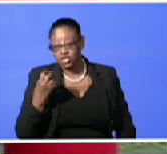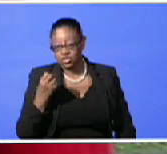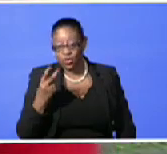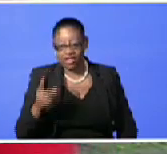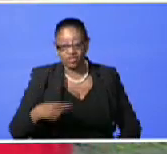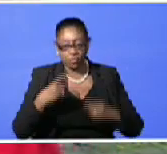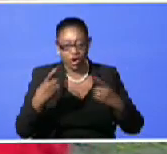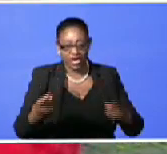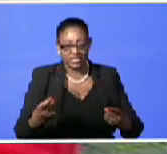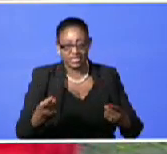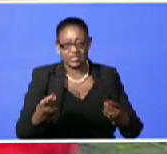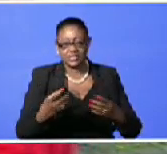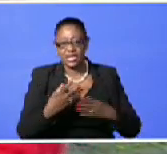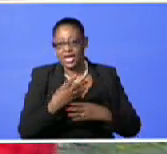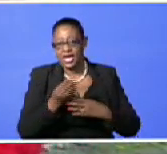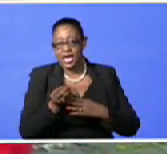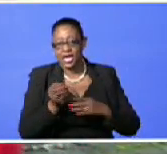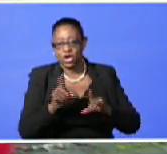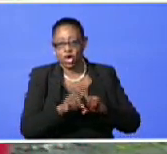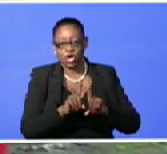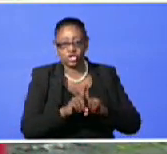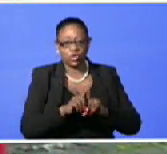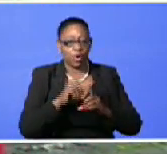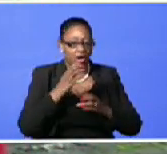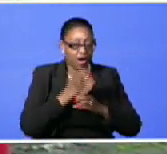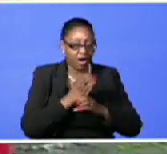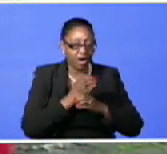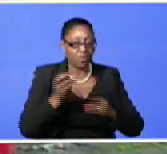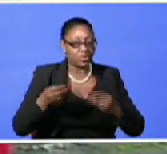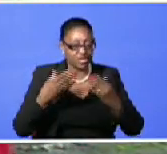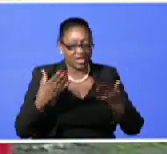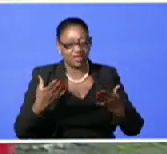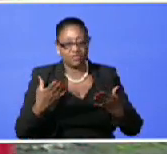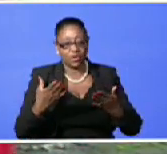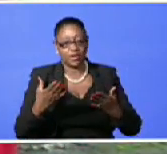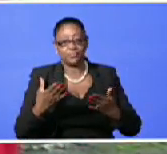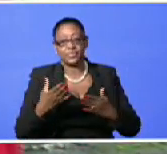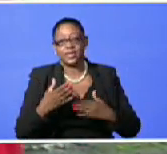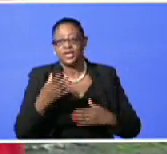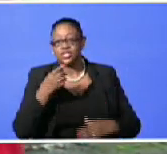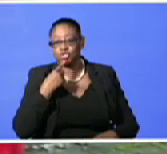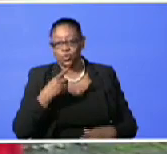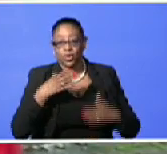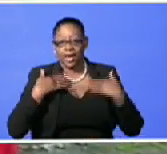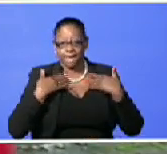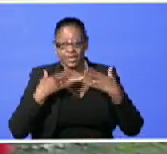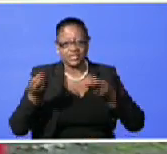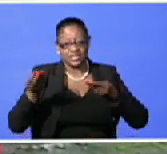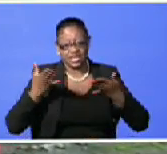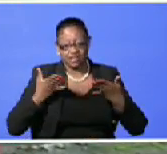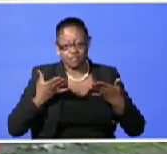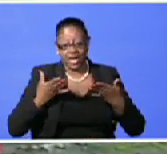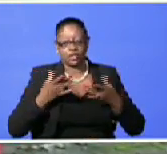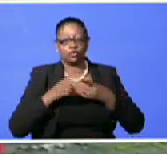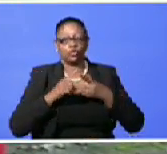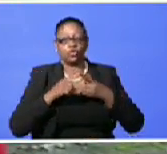in prizes, and then we also have a new car that we gave away, and we're just so happy to be able to give back to the